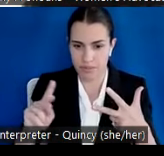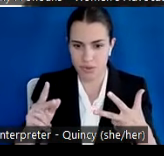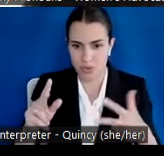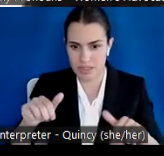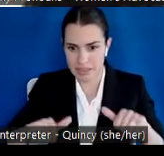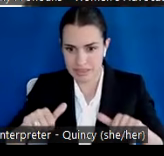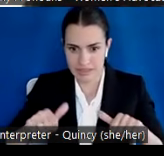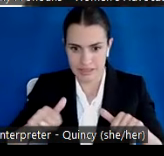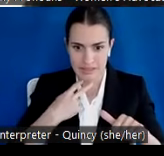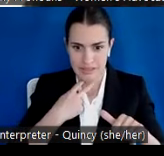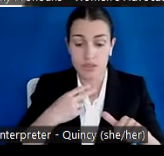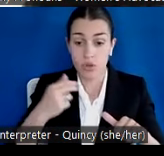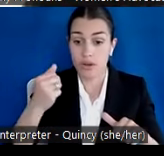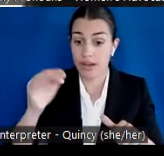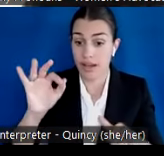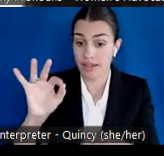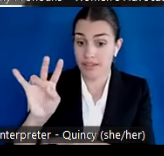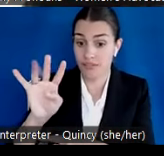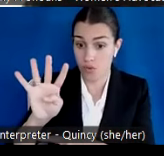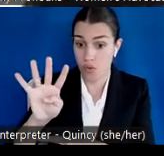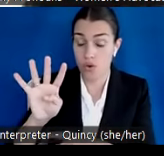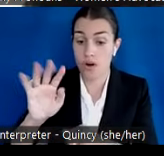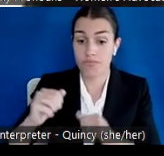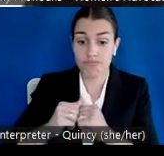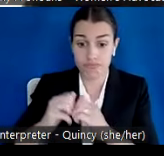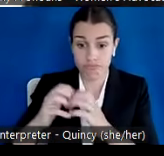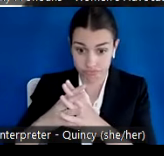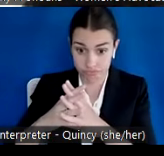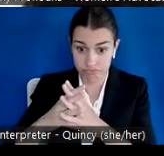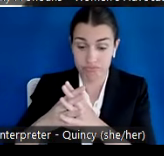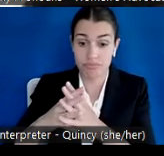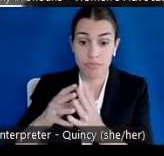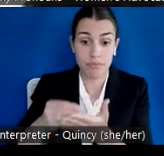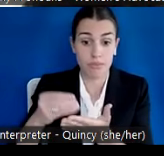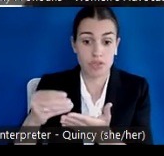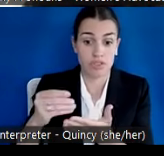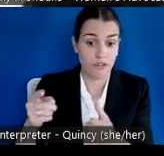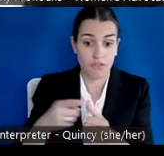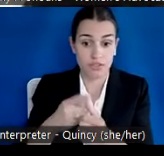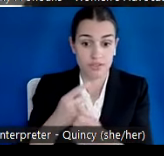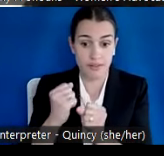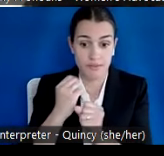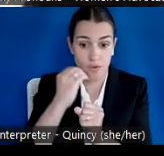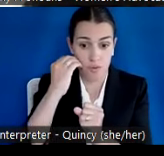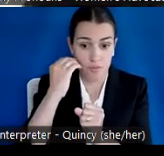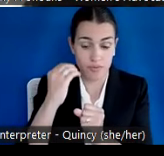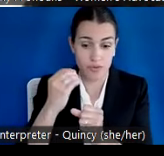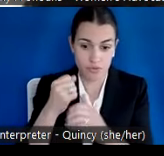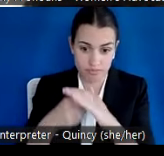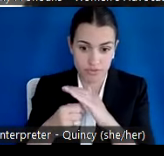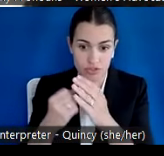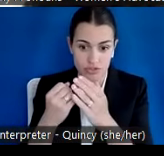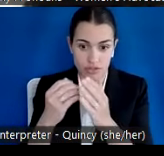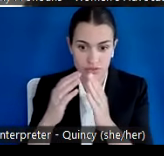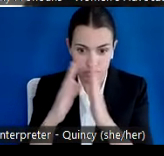And by 1974, they had rallied enough money to purchase our first safe home to shelter women and children who have